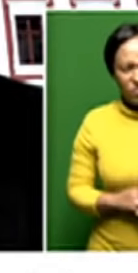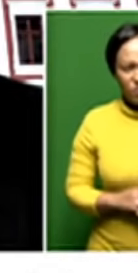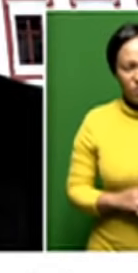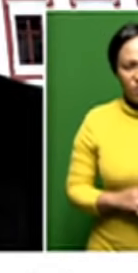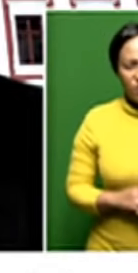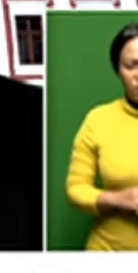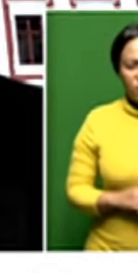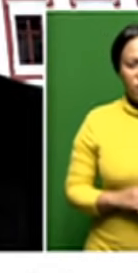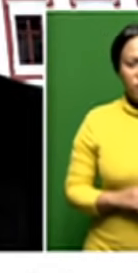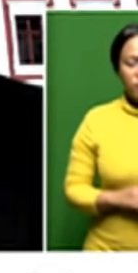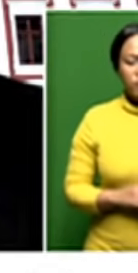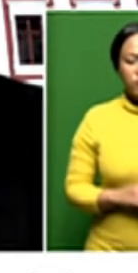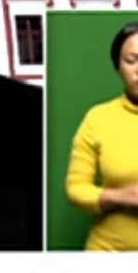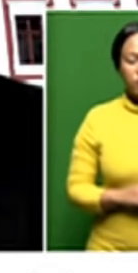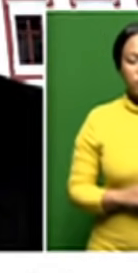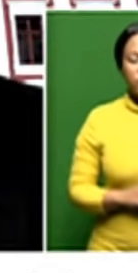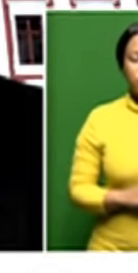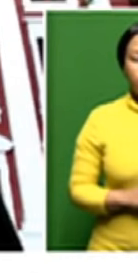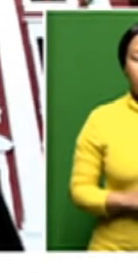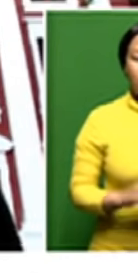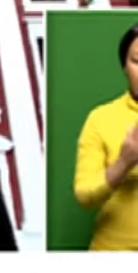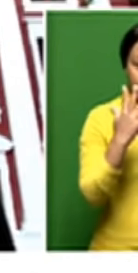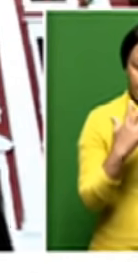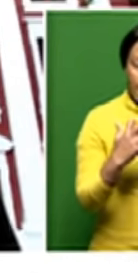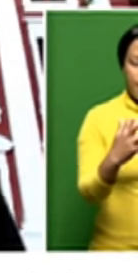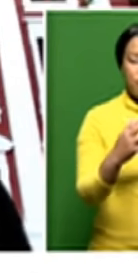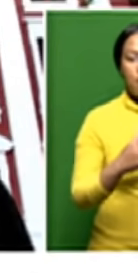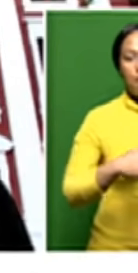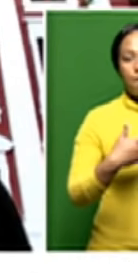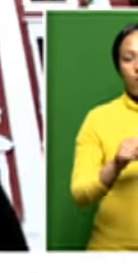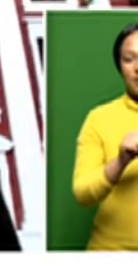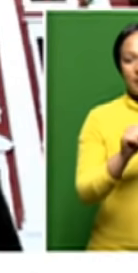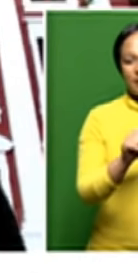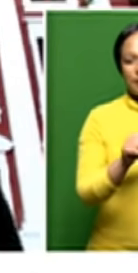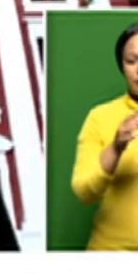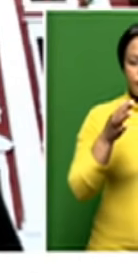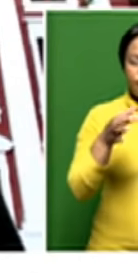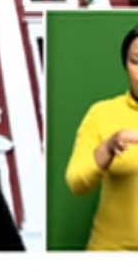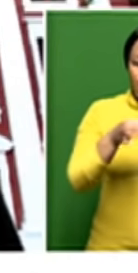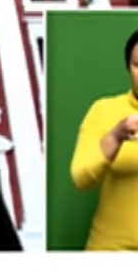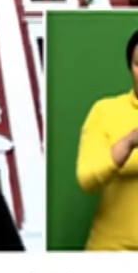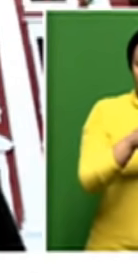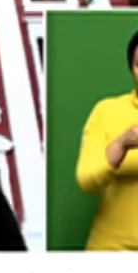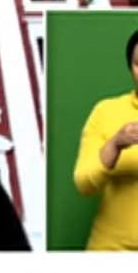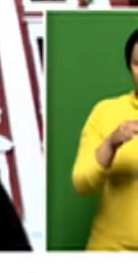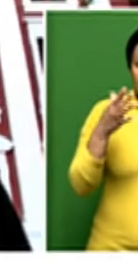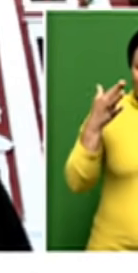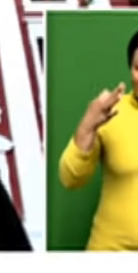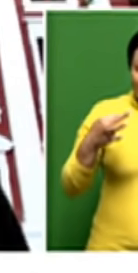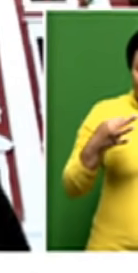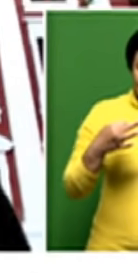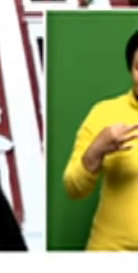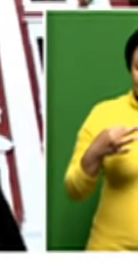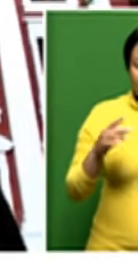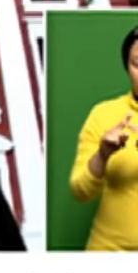The parliamentary process involves a lot of key political decision makers, Leanne. And as we